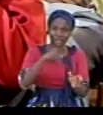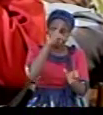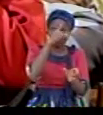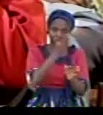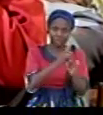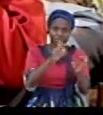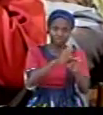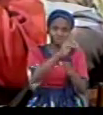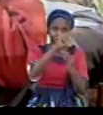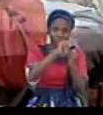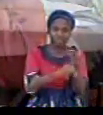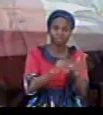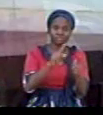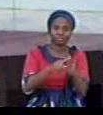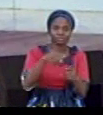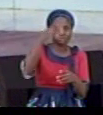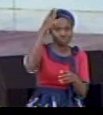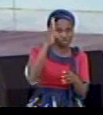God.